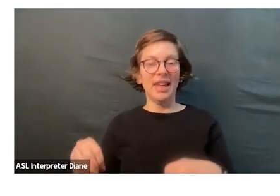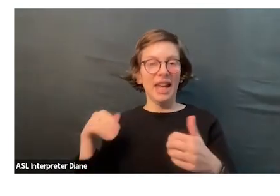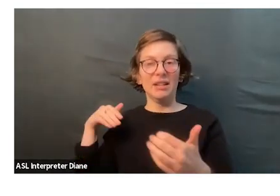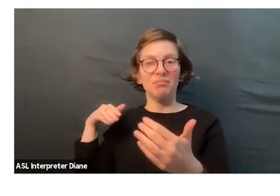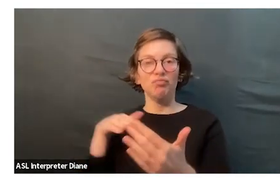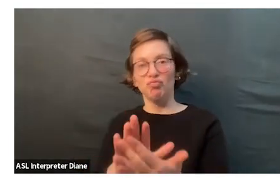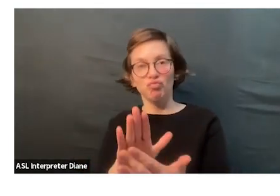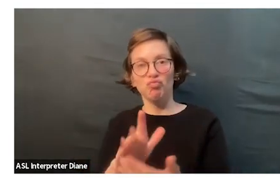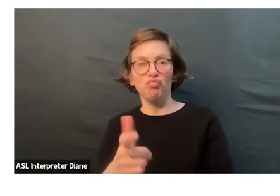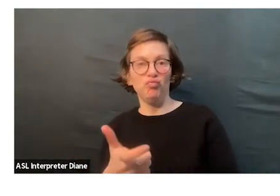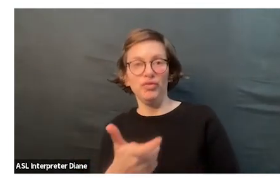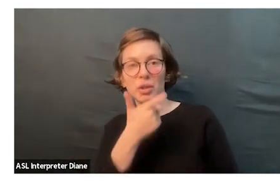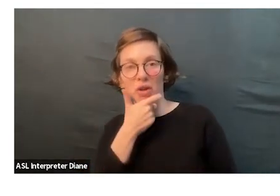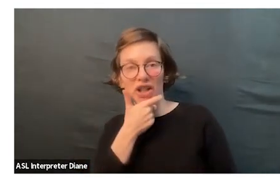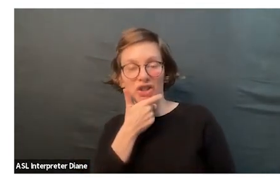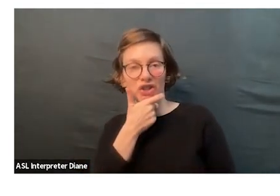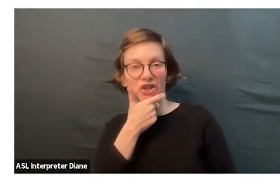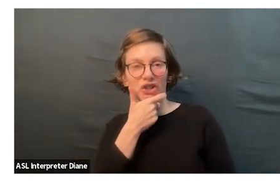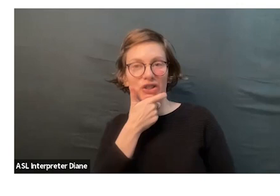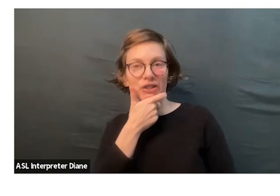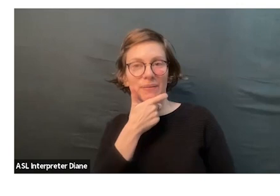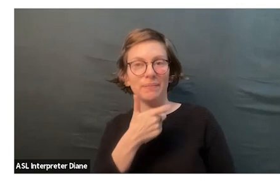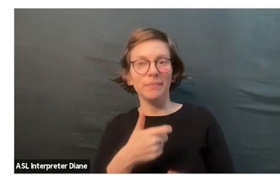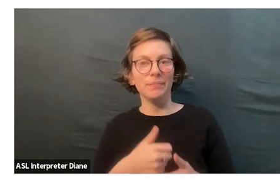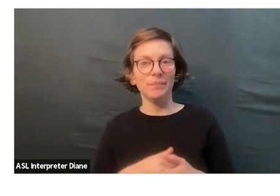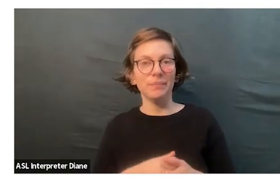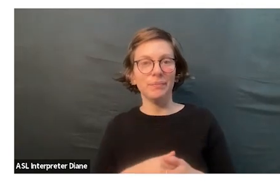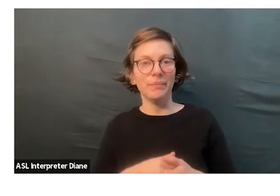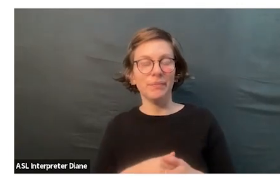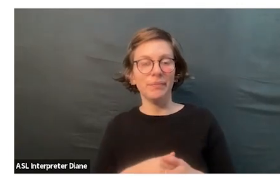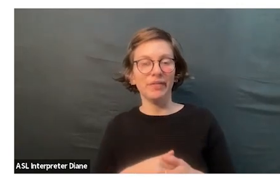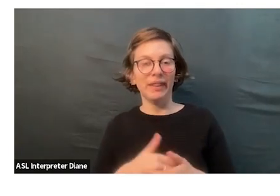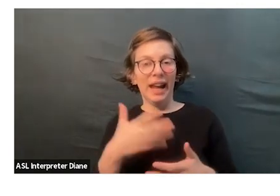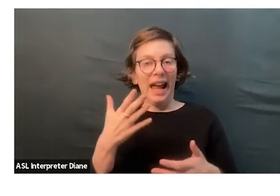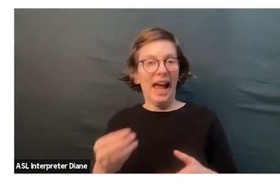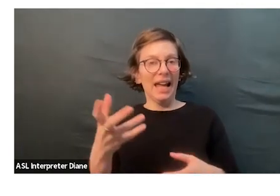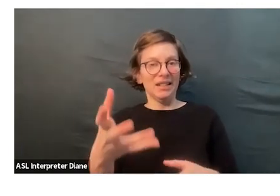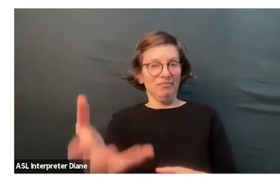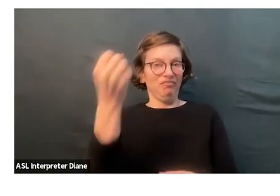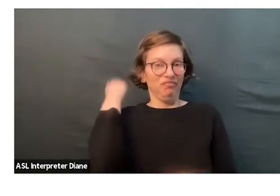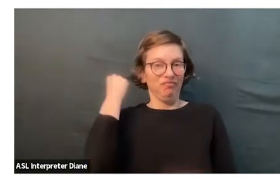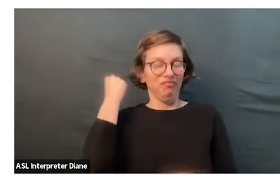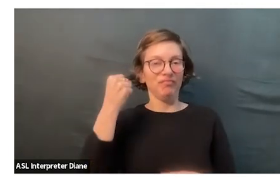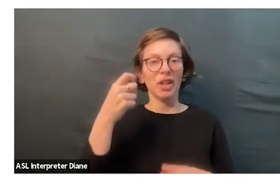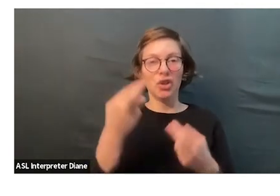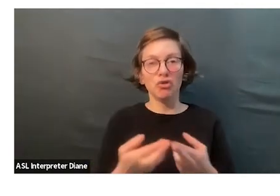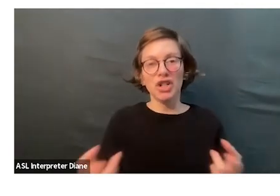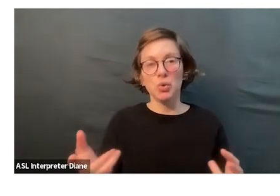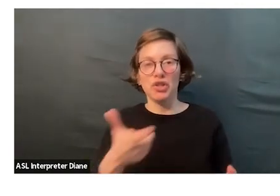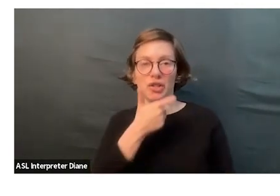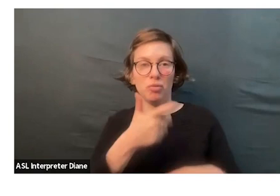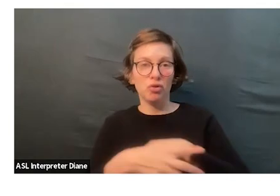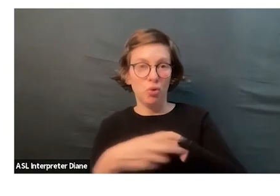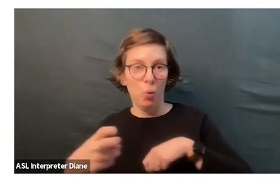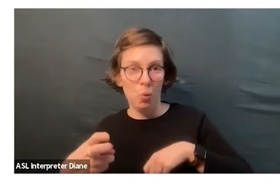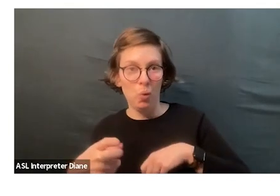would have become what Algeria later became nearly 29, 30 years later, when Algeria was colonized by